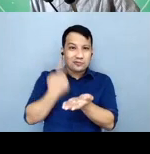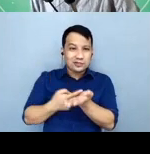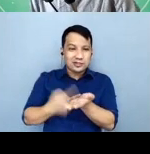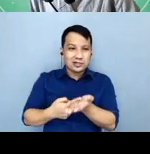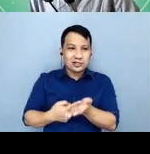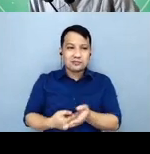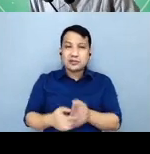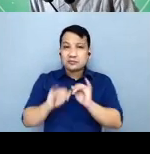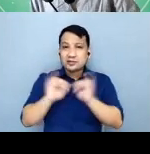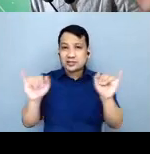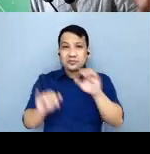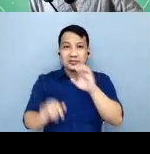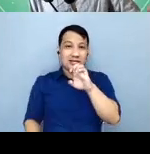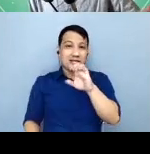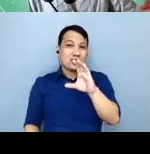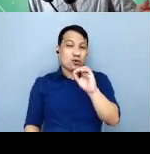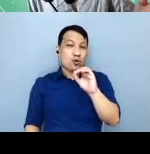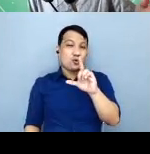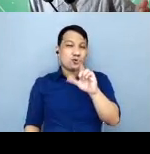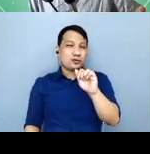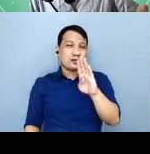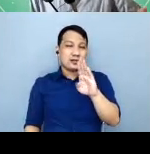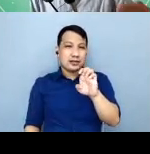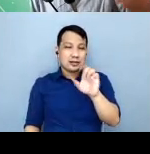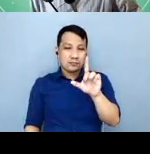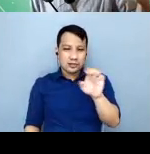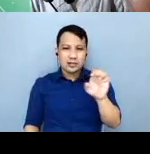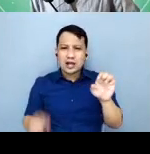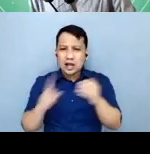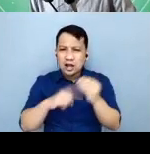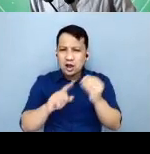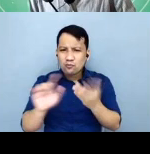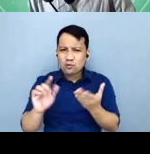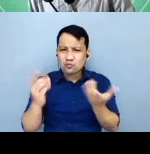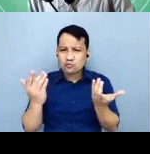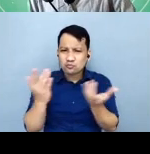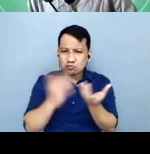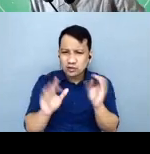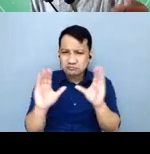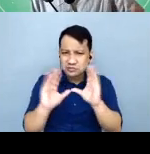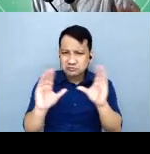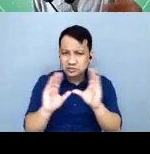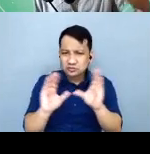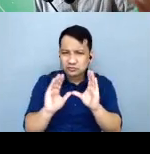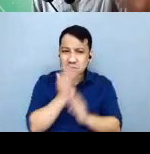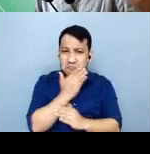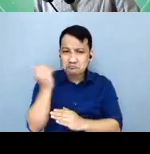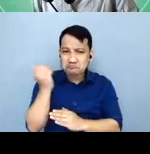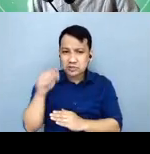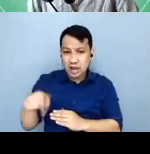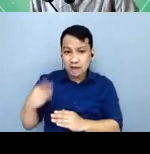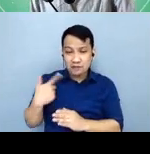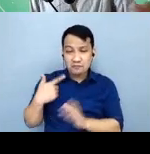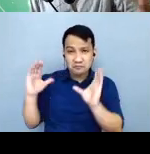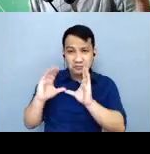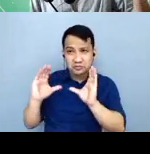is eco-labels. There's a question right here, actually. What certifications, if any, are best to representative business